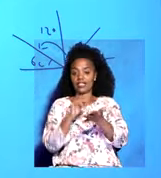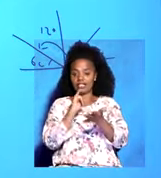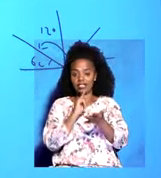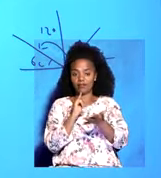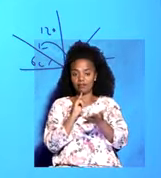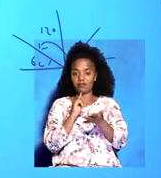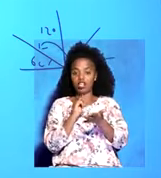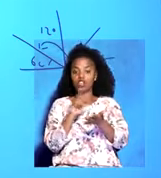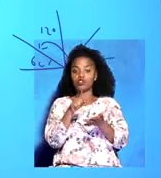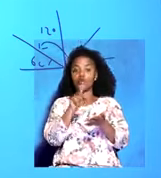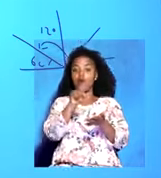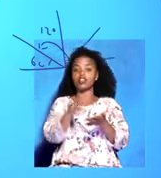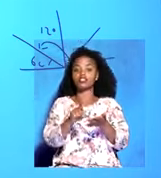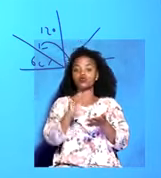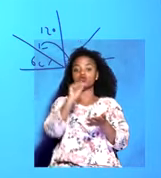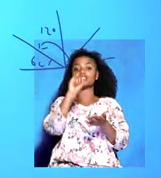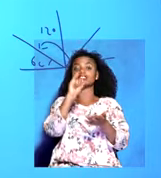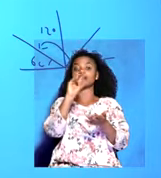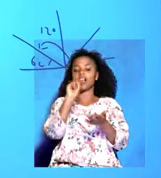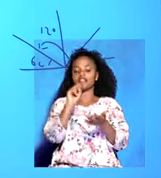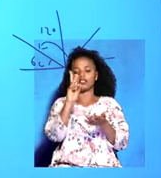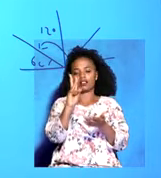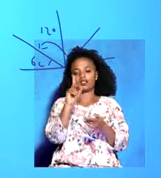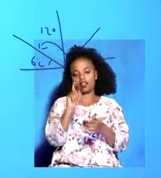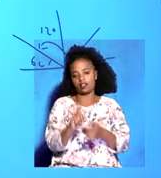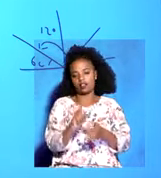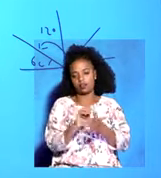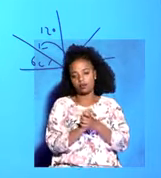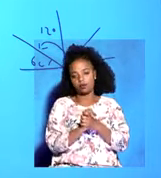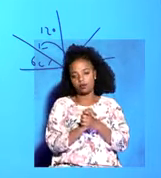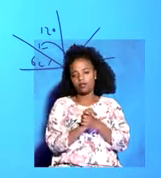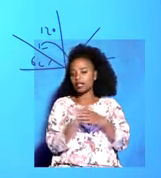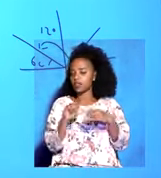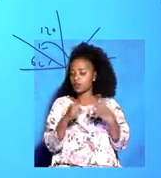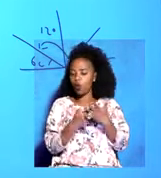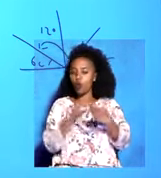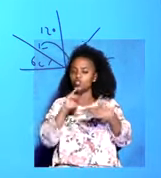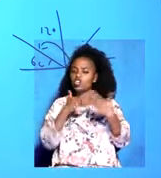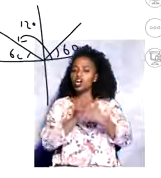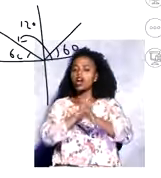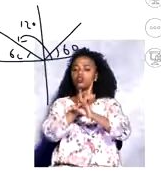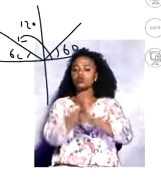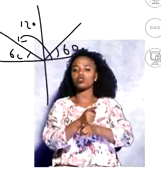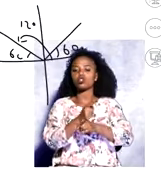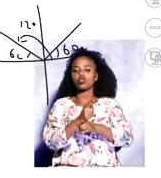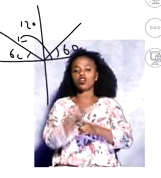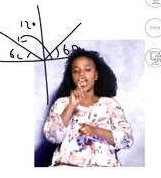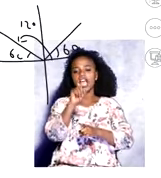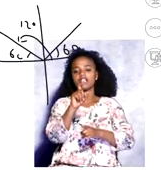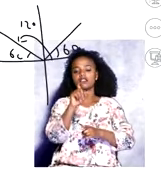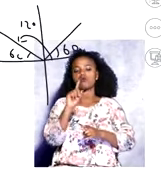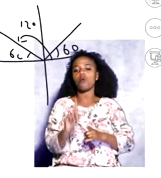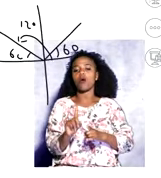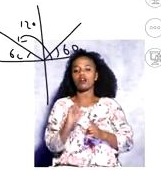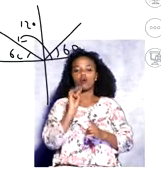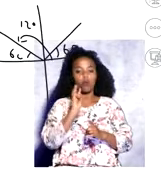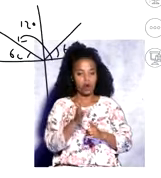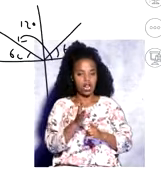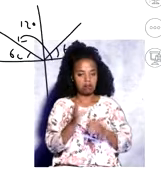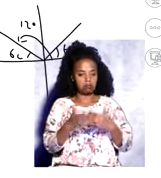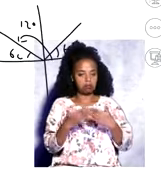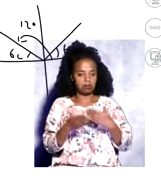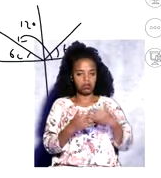you are asked to find sine 6x. So the general solution for x1 will be simply pi